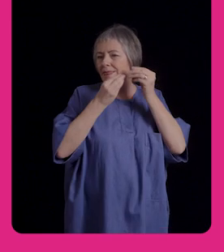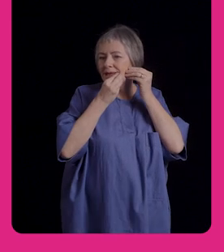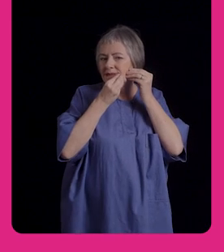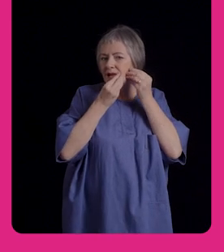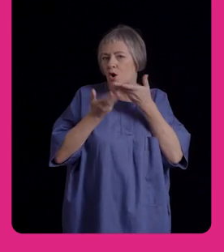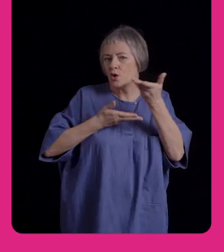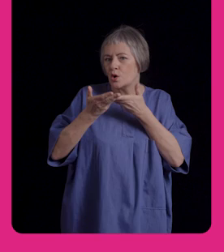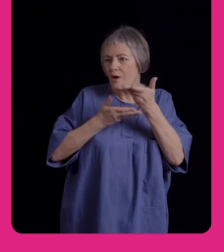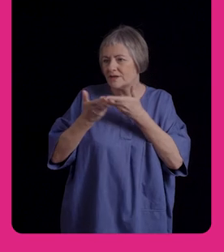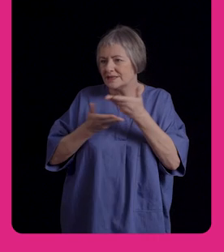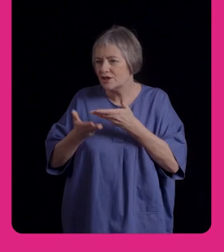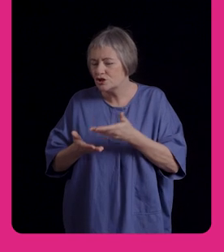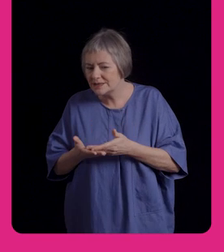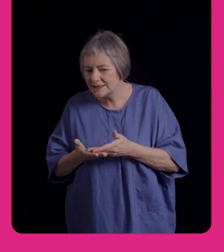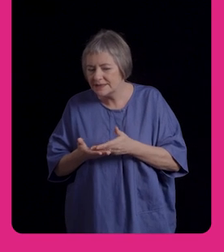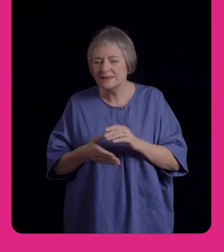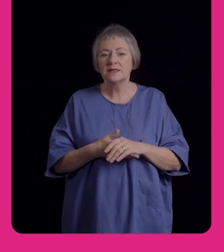in on conversations potentially.